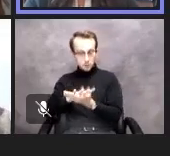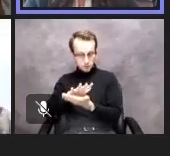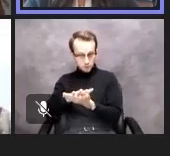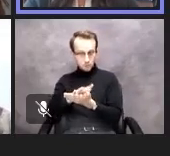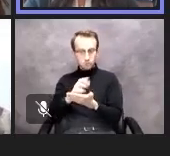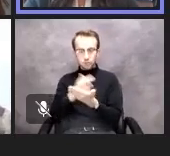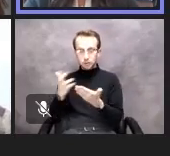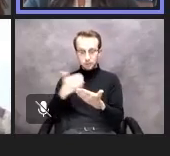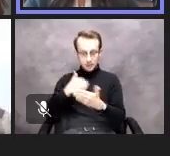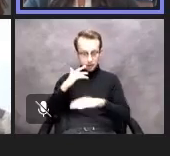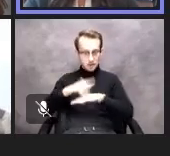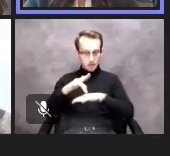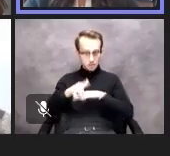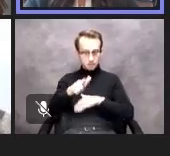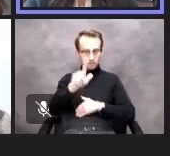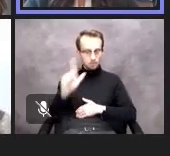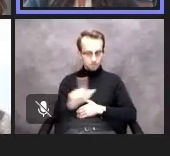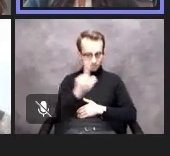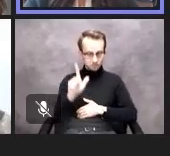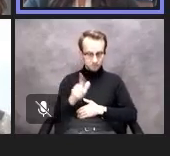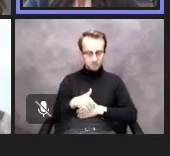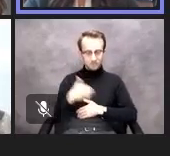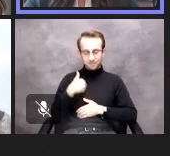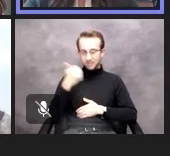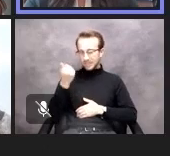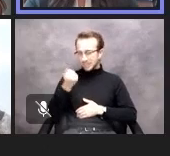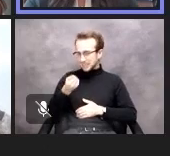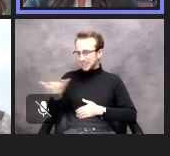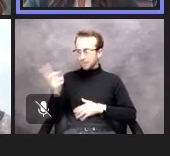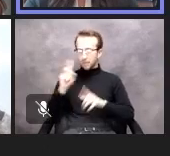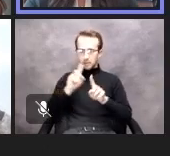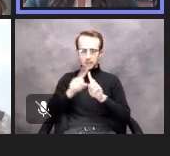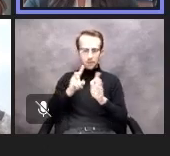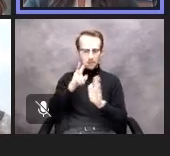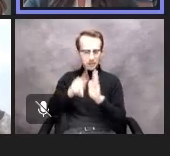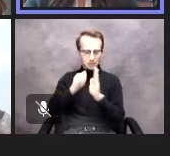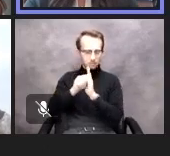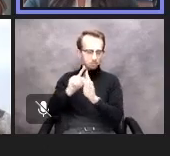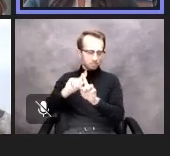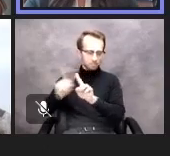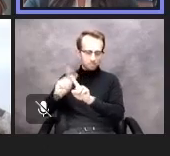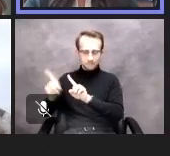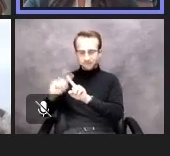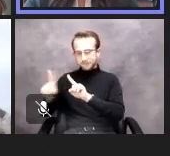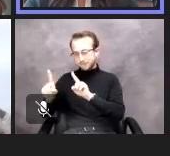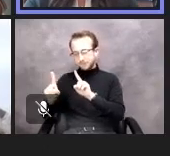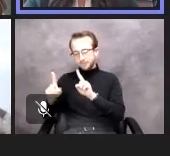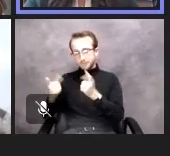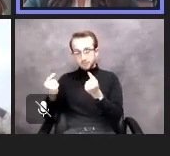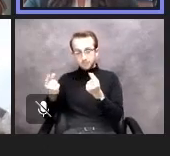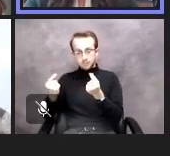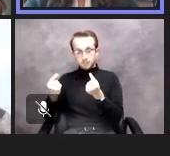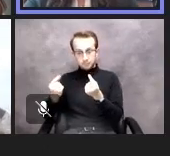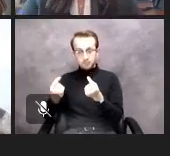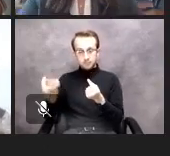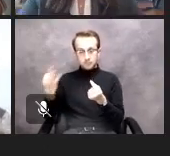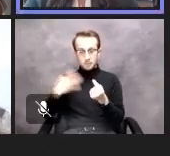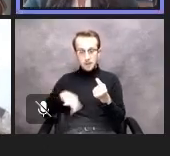in the library. Several different videos that will be